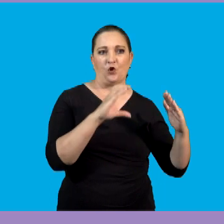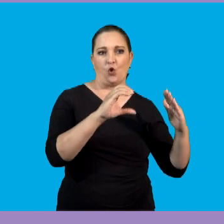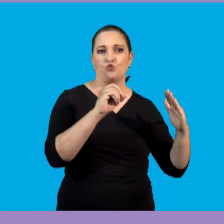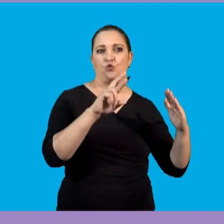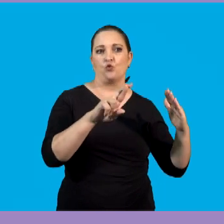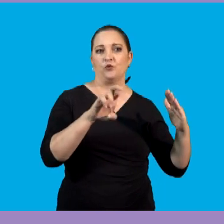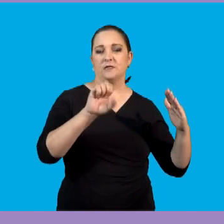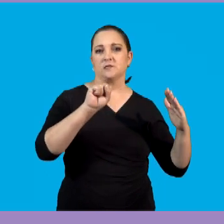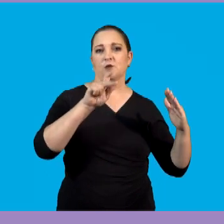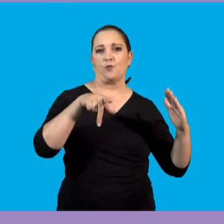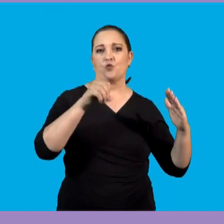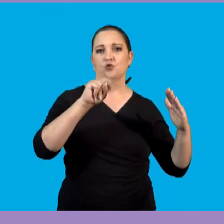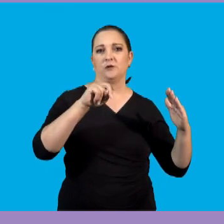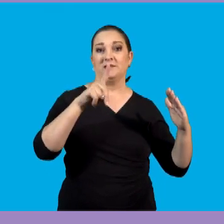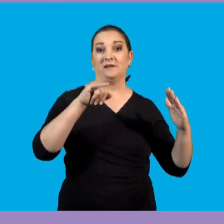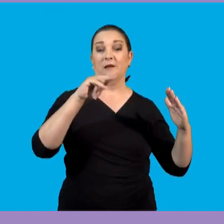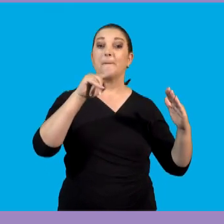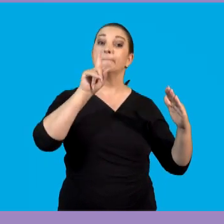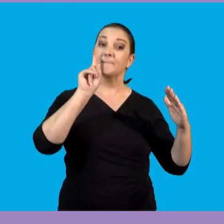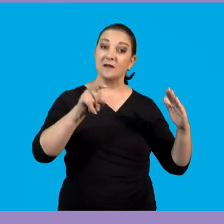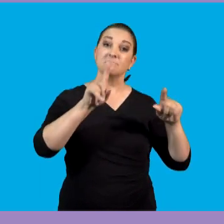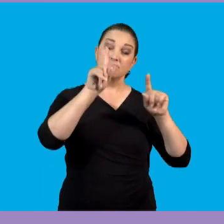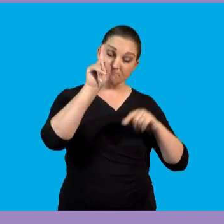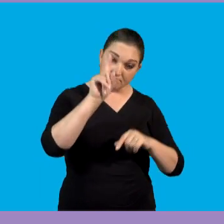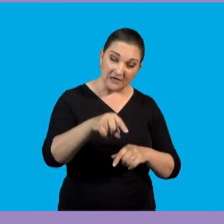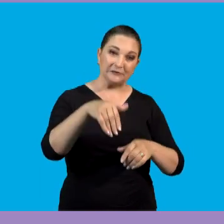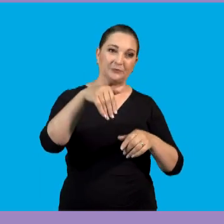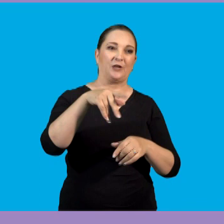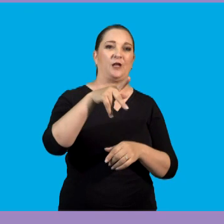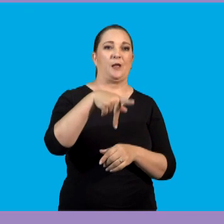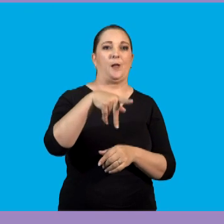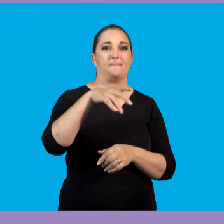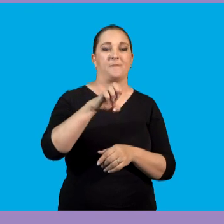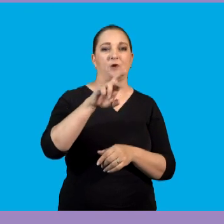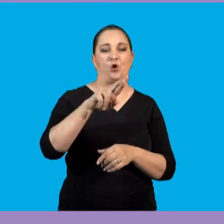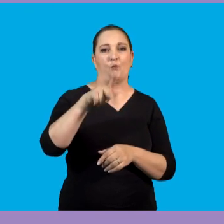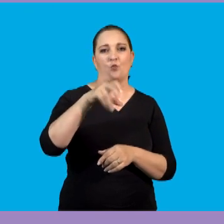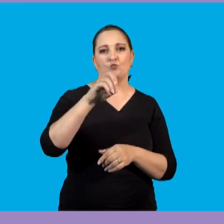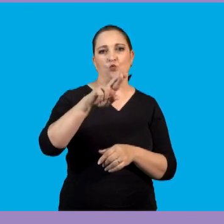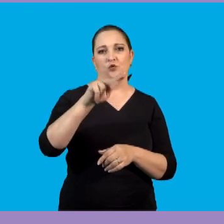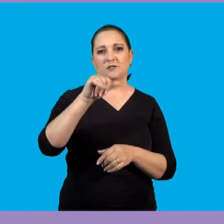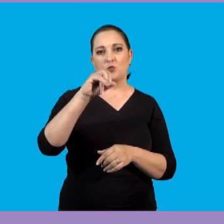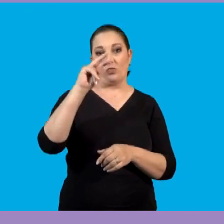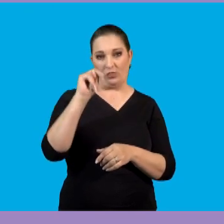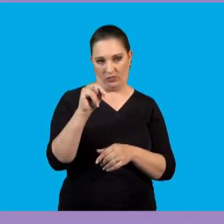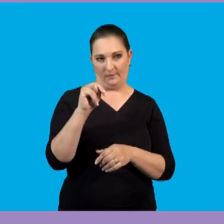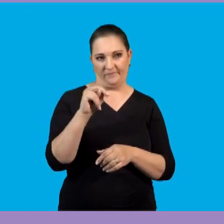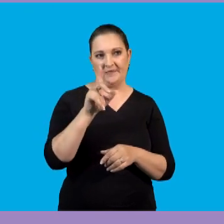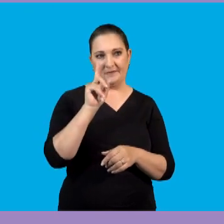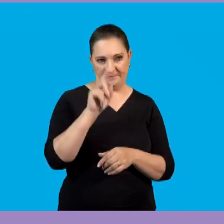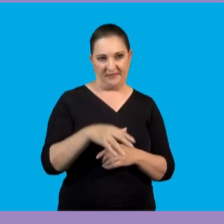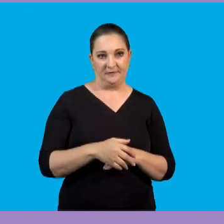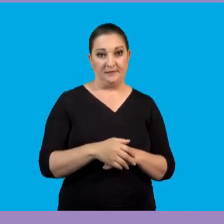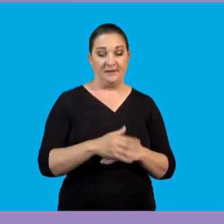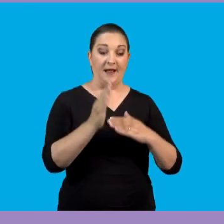All the corresponding sides must be in proportion for the triangles to be similar. All the